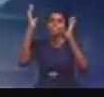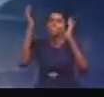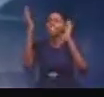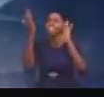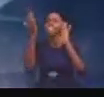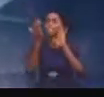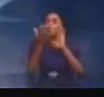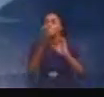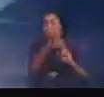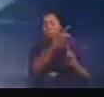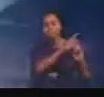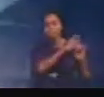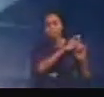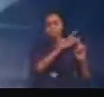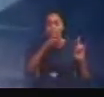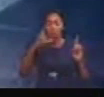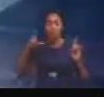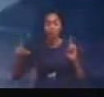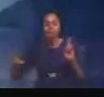presence,